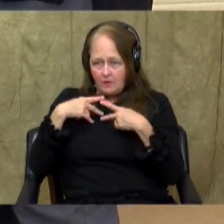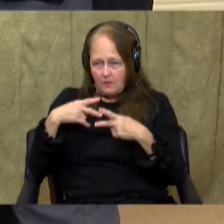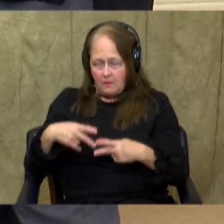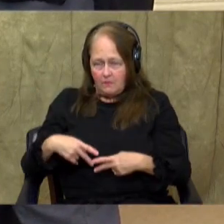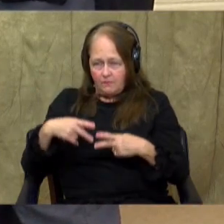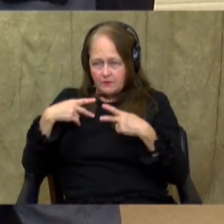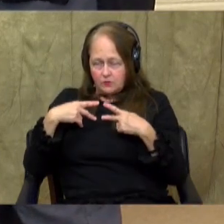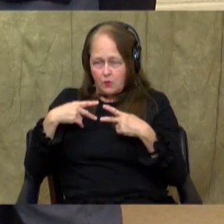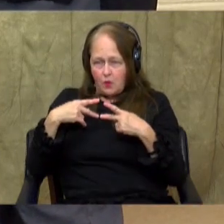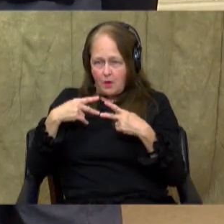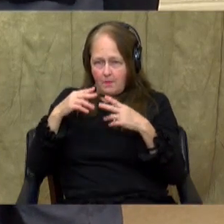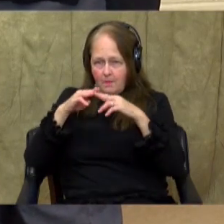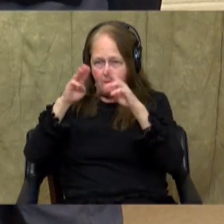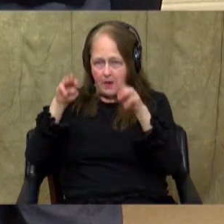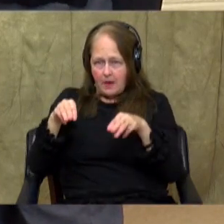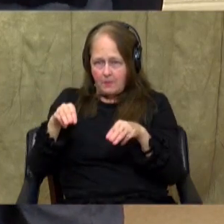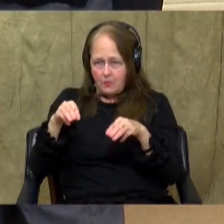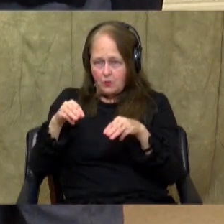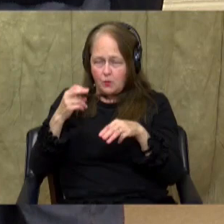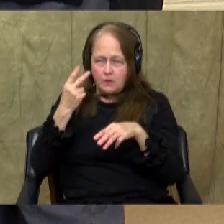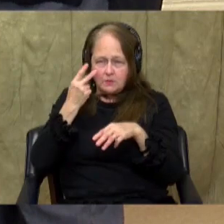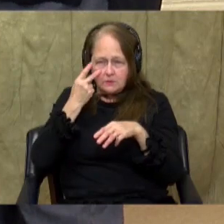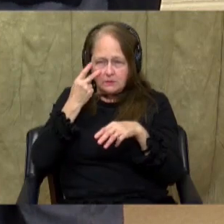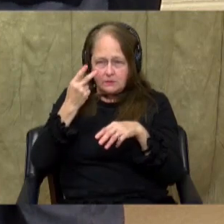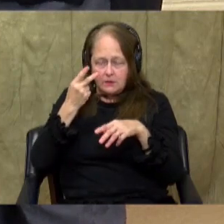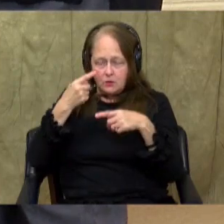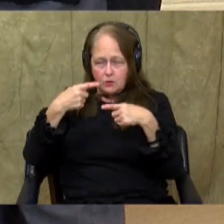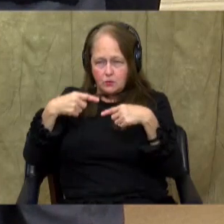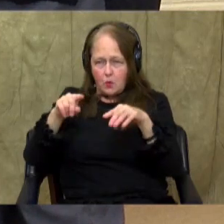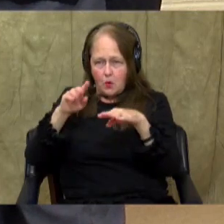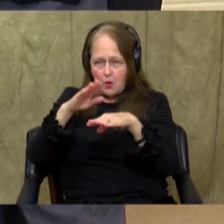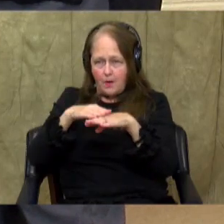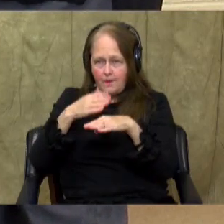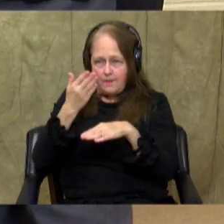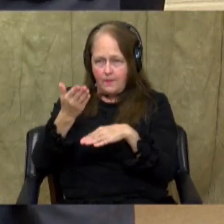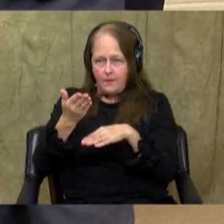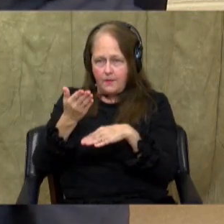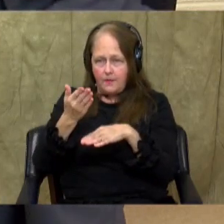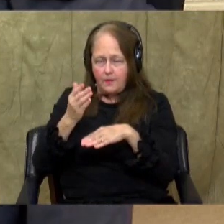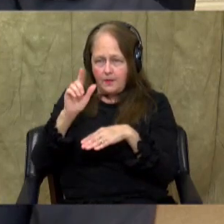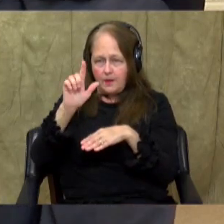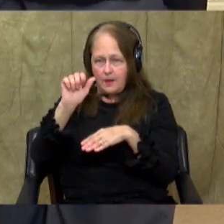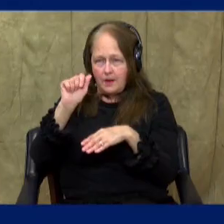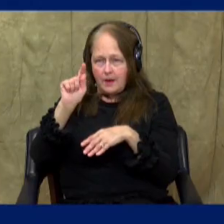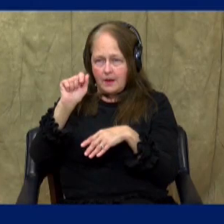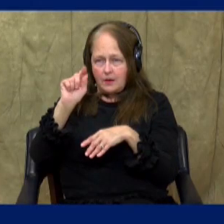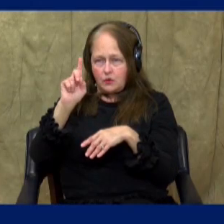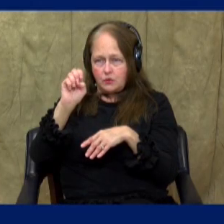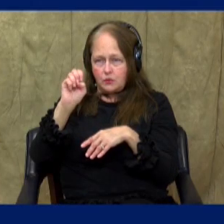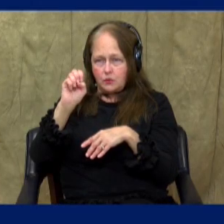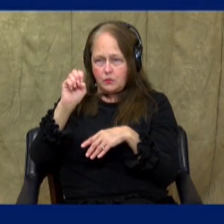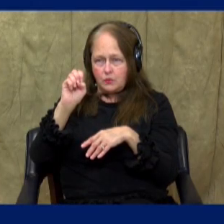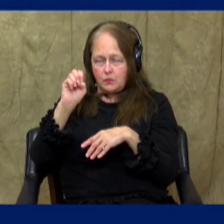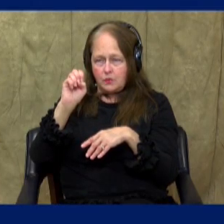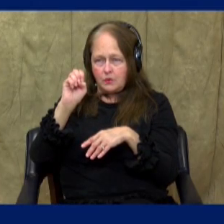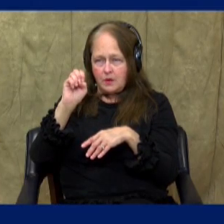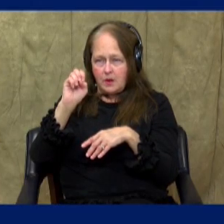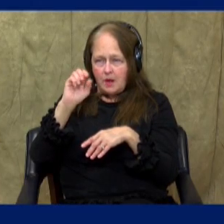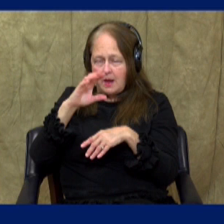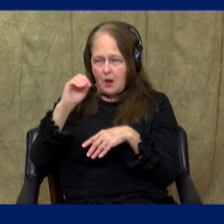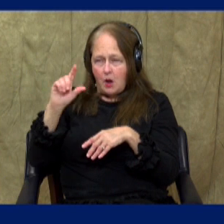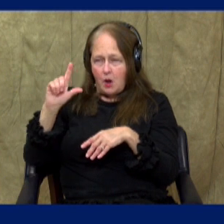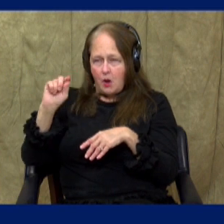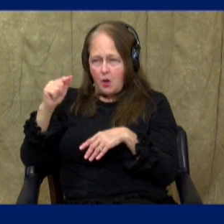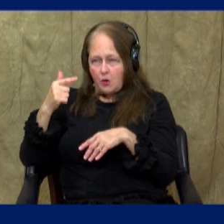of sub-Saharan Africa. We always want to see what's going on there. So let's look at the latitude and longitude. First of all, Africa has